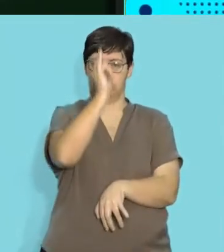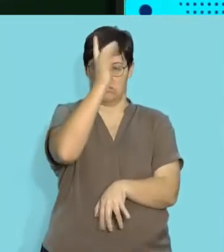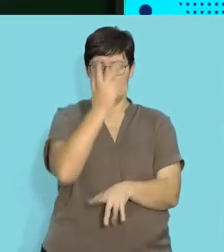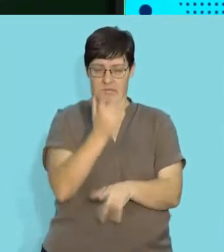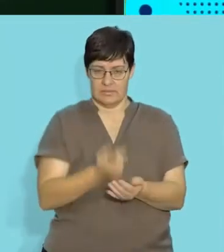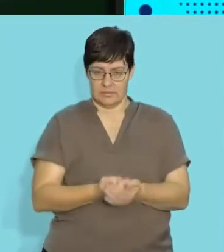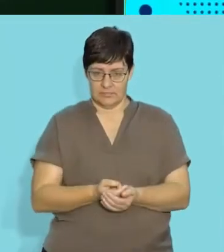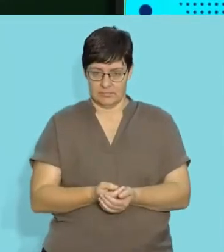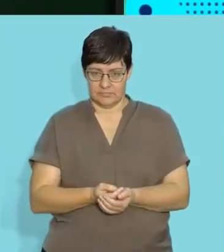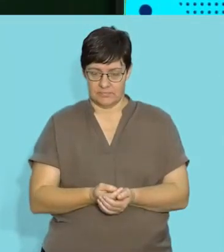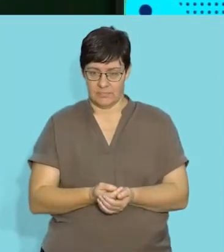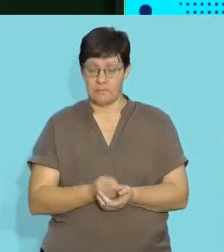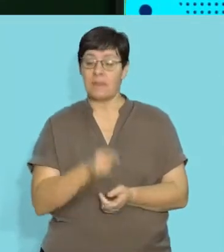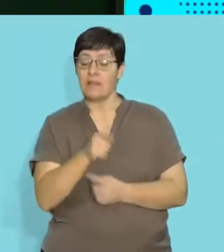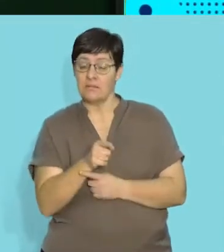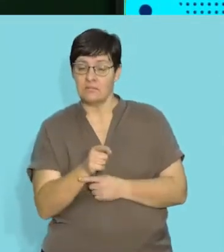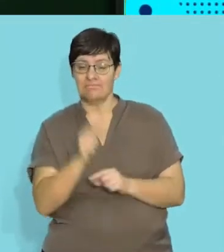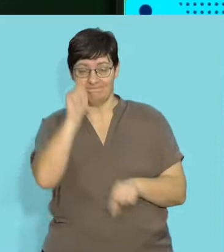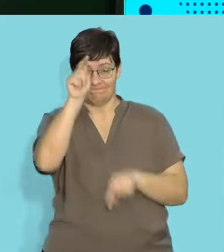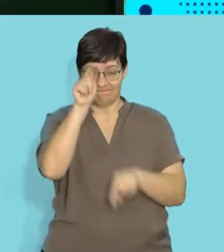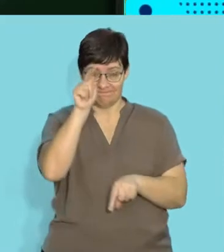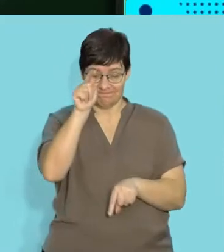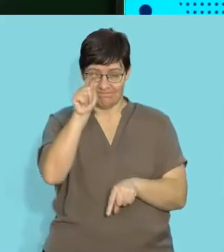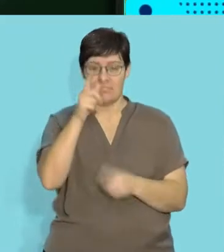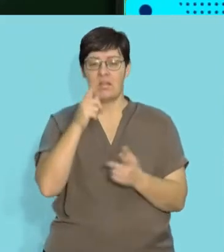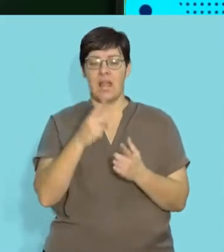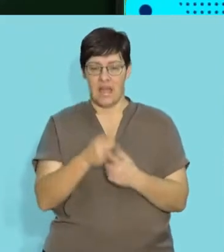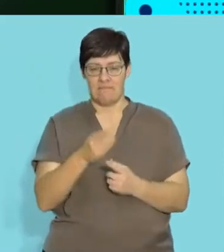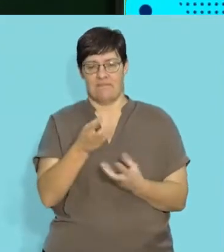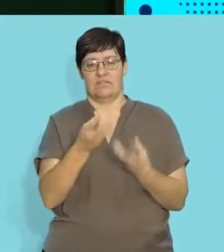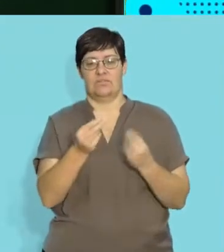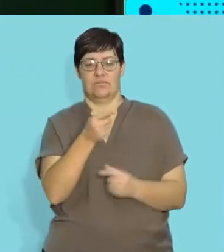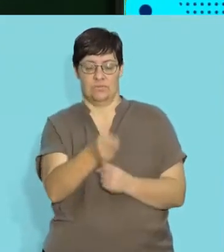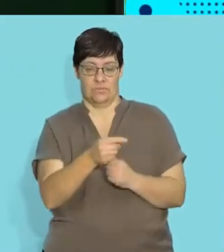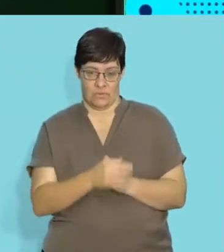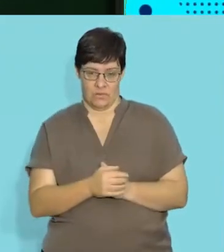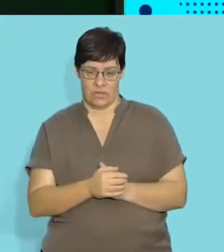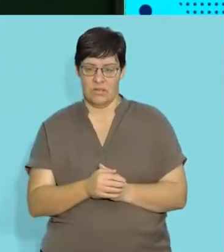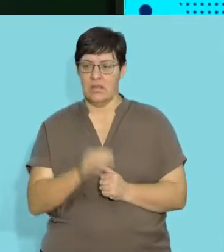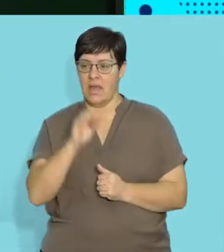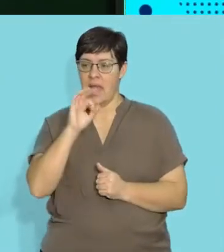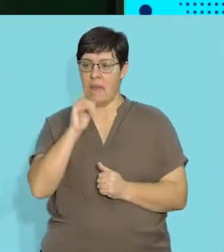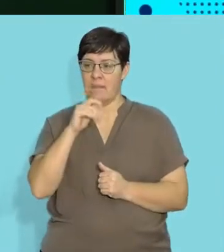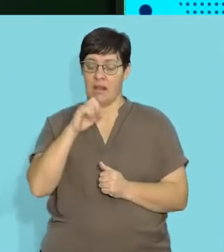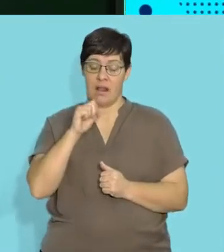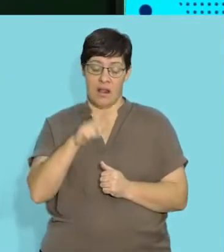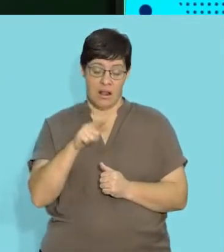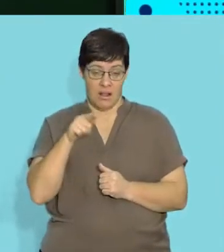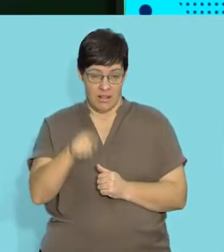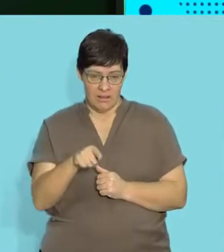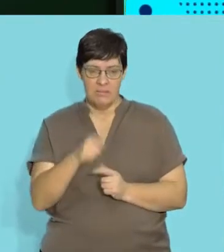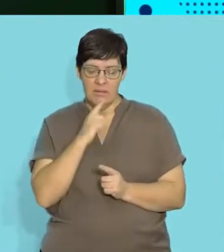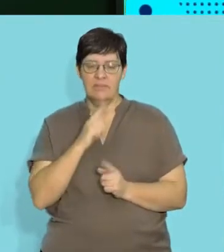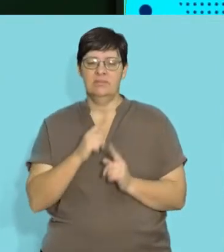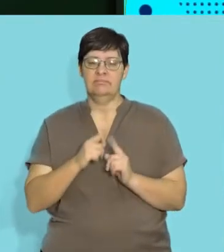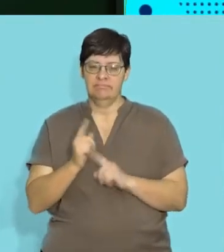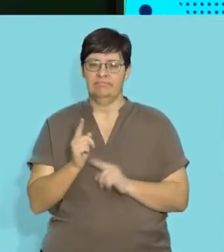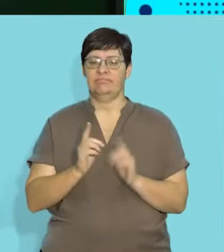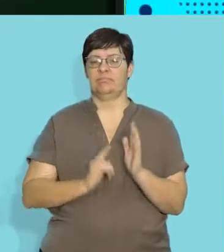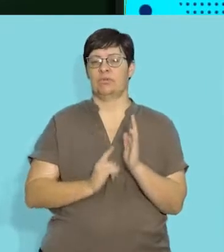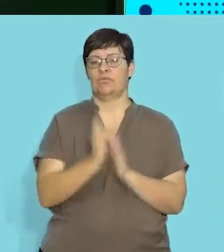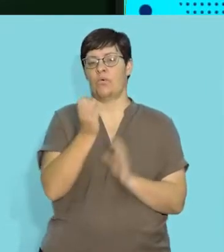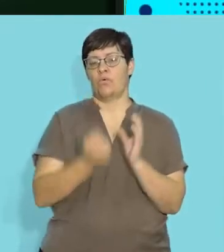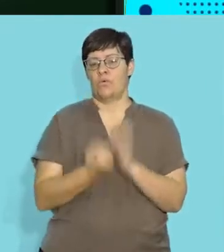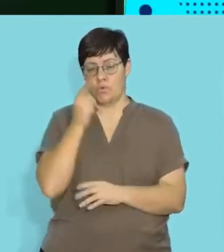ground. So at these ends, you'll find that there's meristematic tissue. And so your apical meristem is the elongation of the plants due to